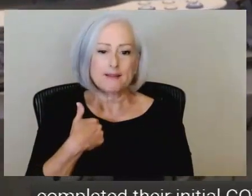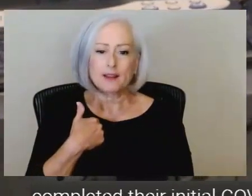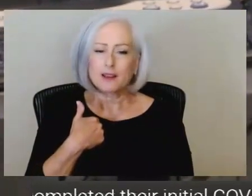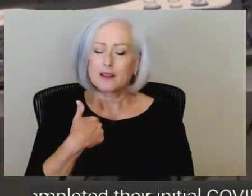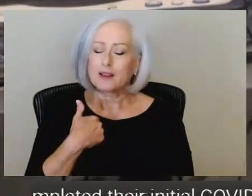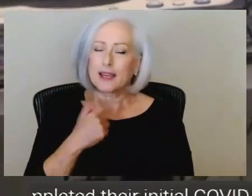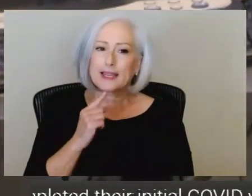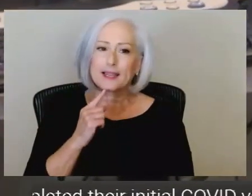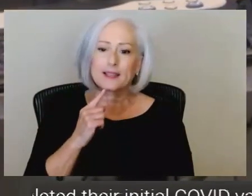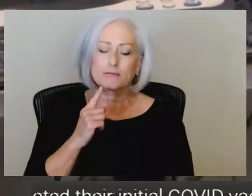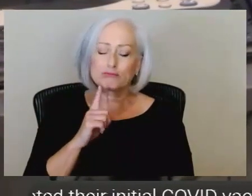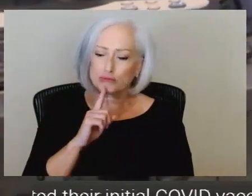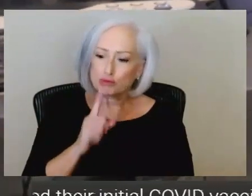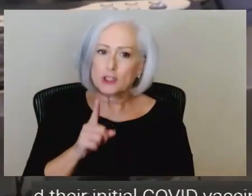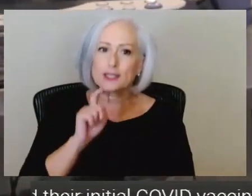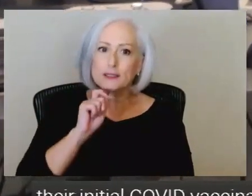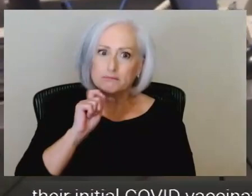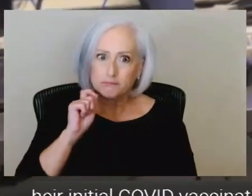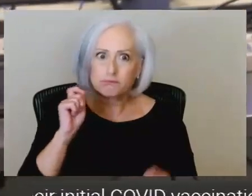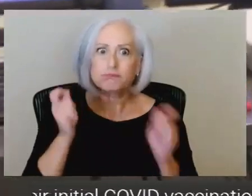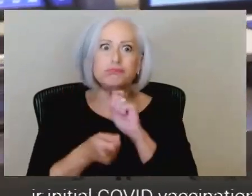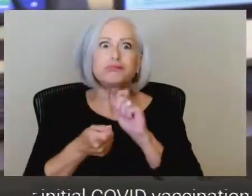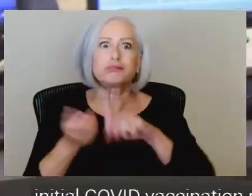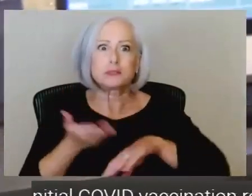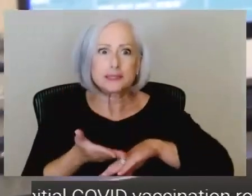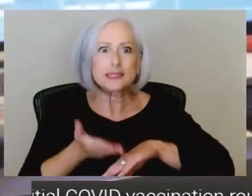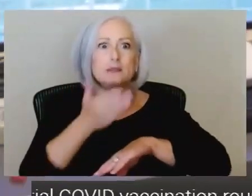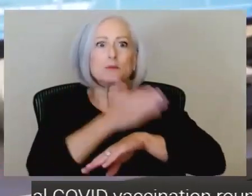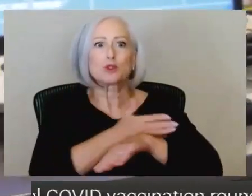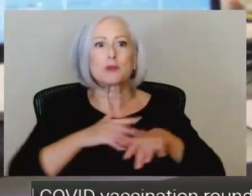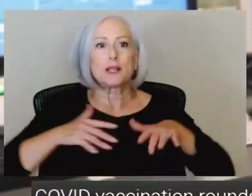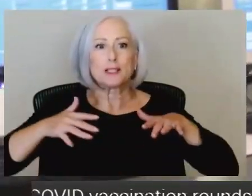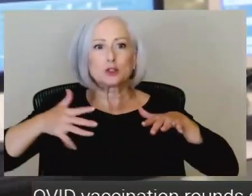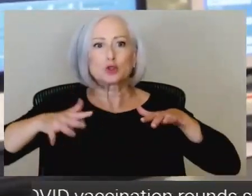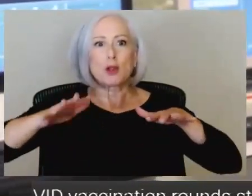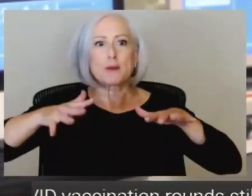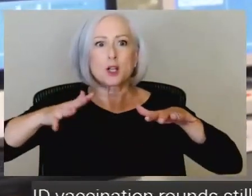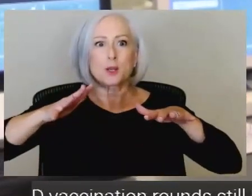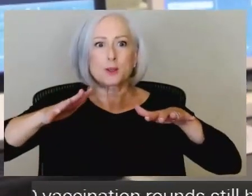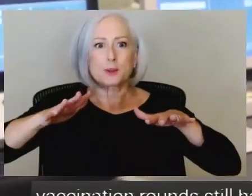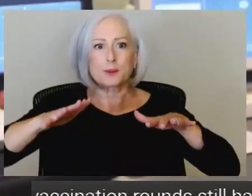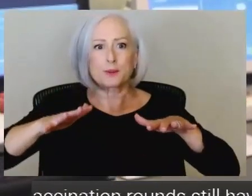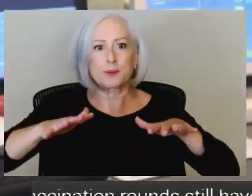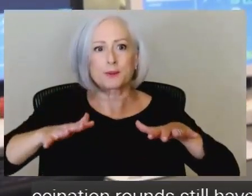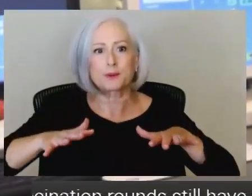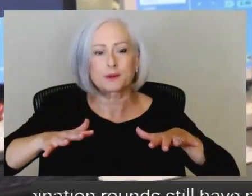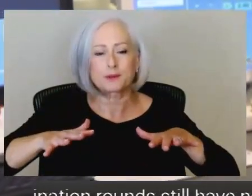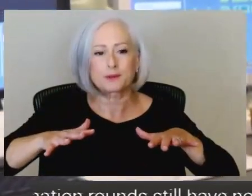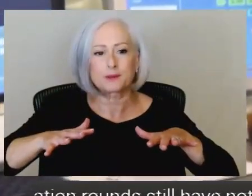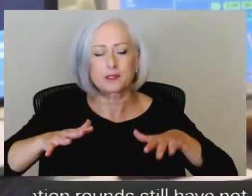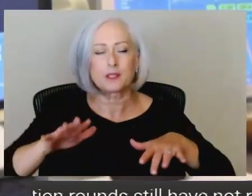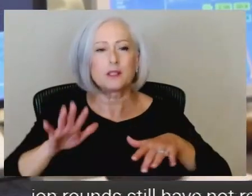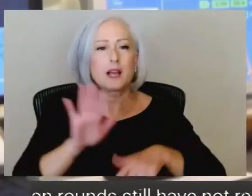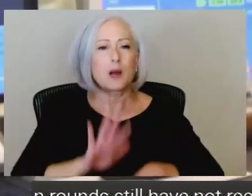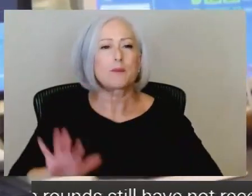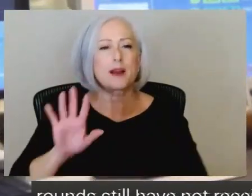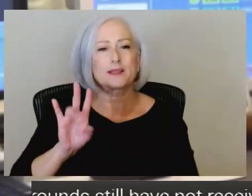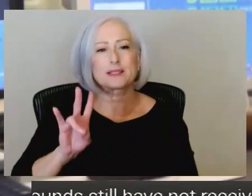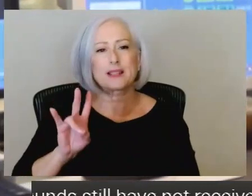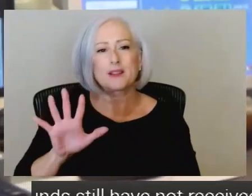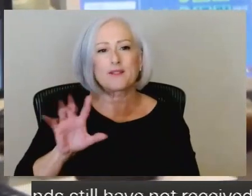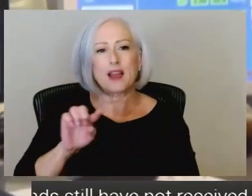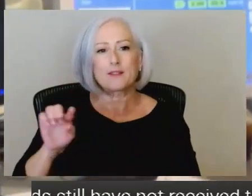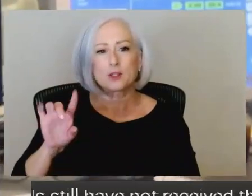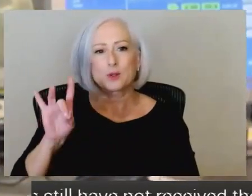improvement in their tremor, and anywhere from about 75, 80, oftentimes